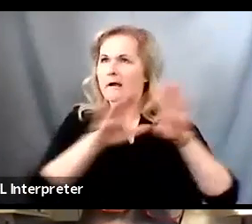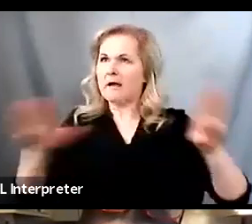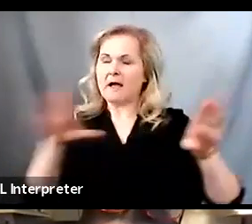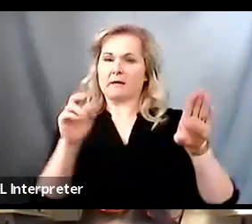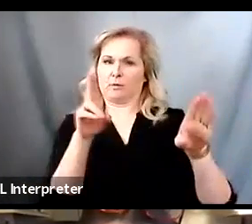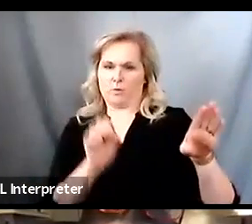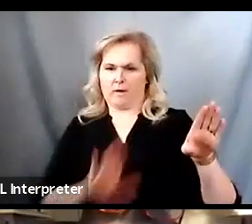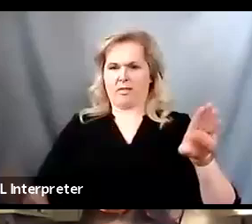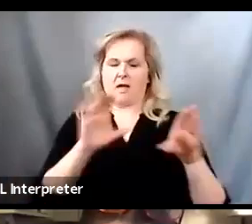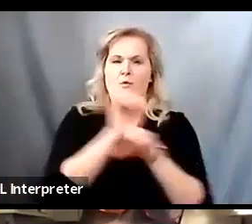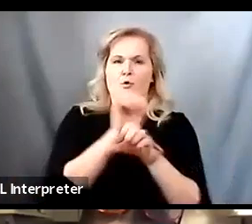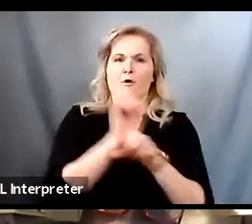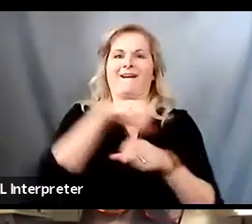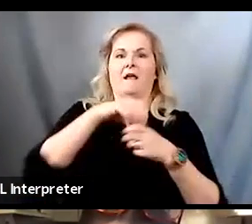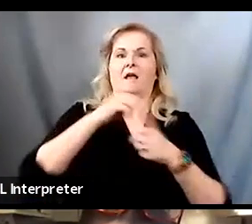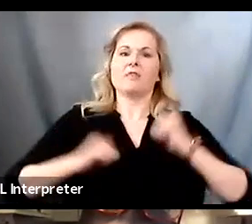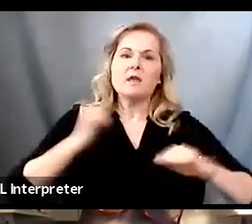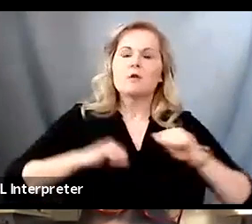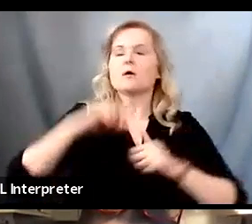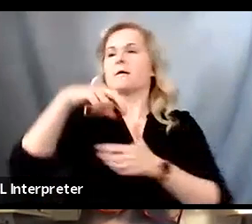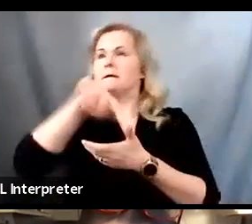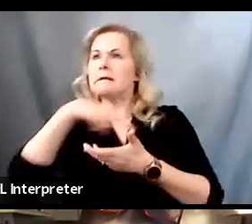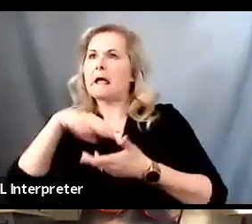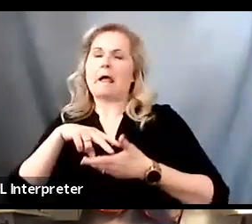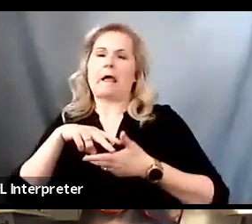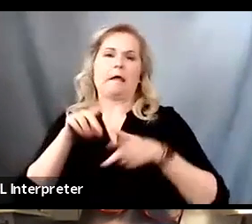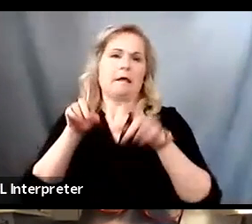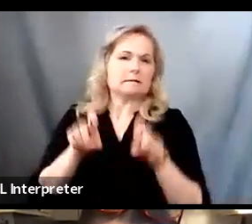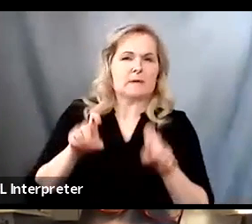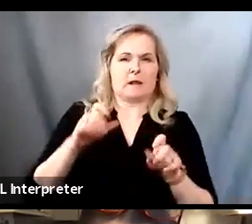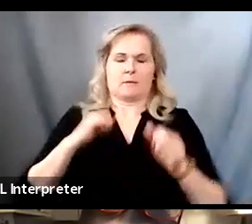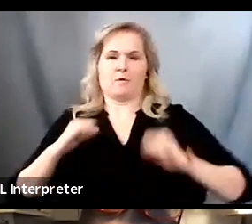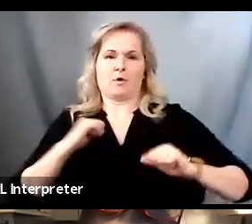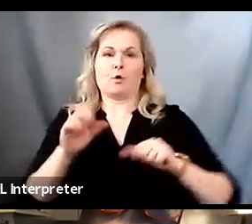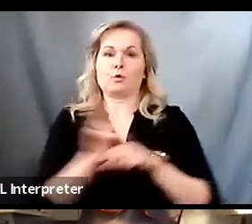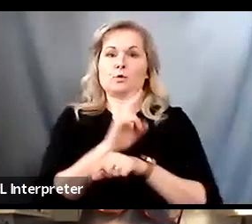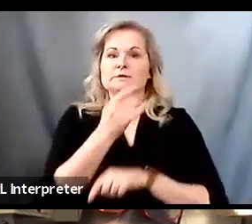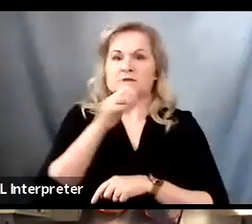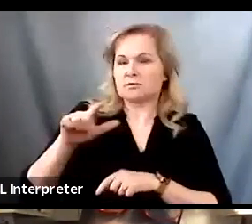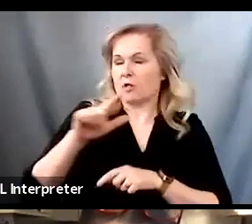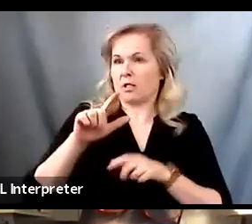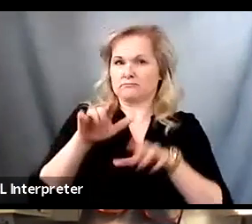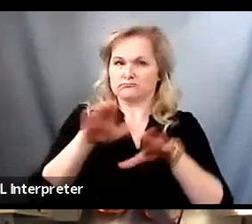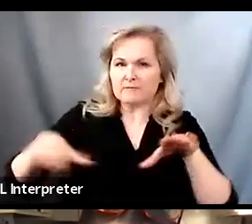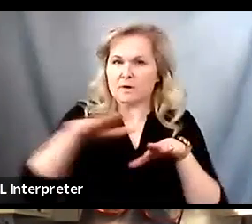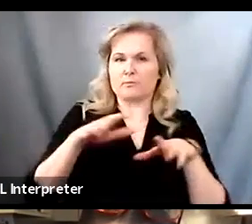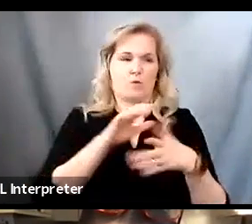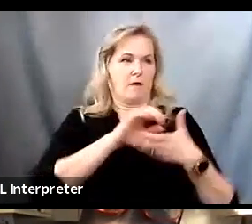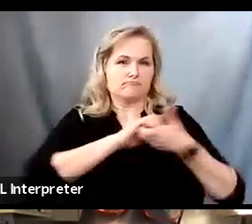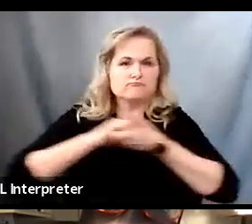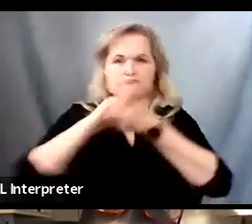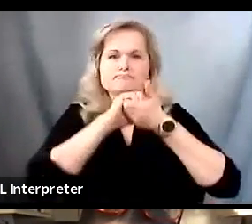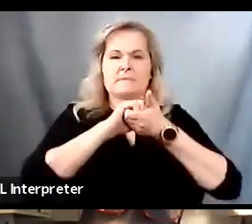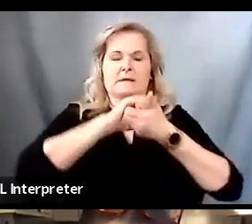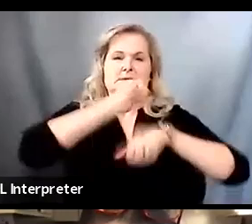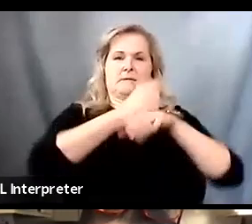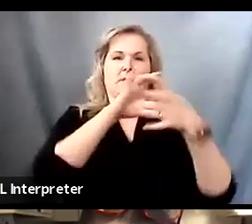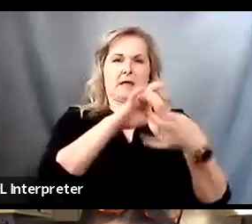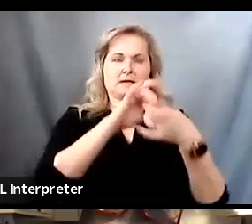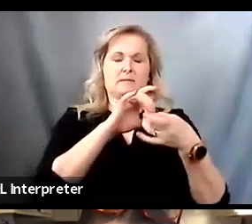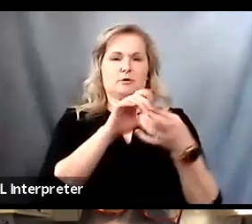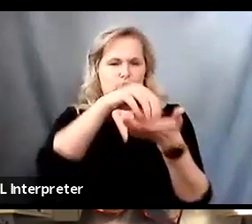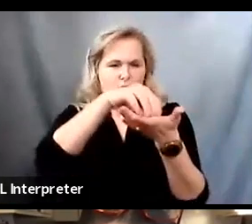in theater, dance, and experimental performance. Using digital platforms, we gather to build relationships, explore, document the